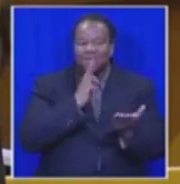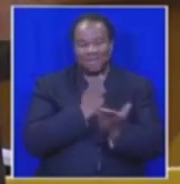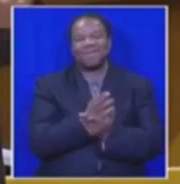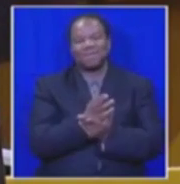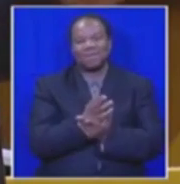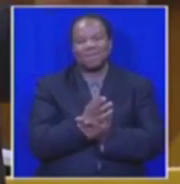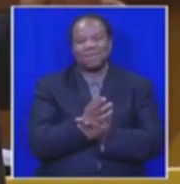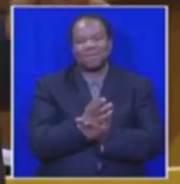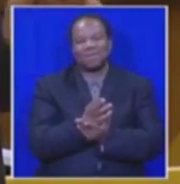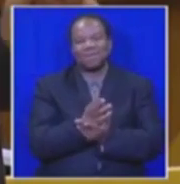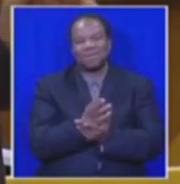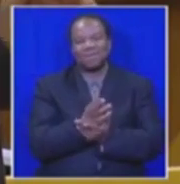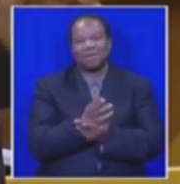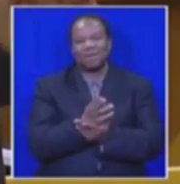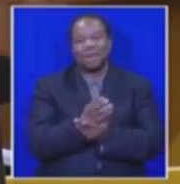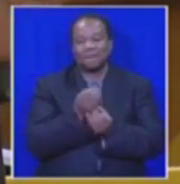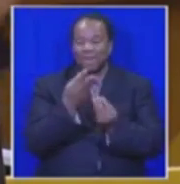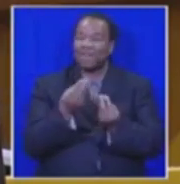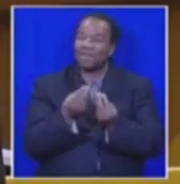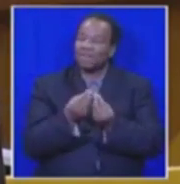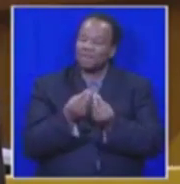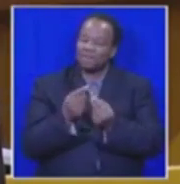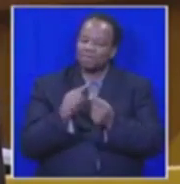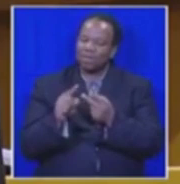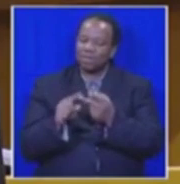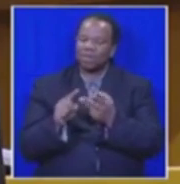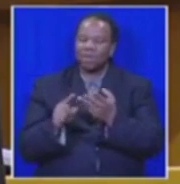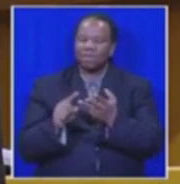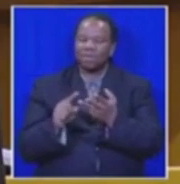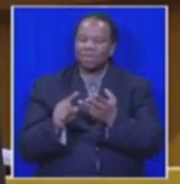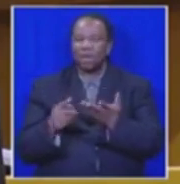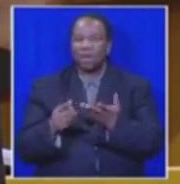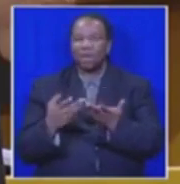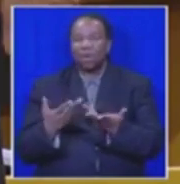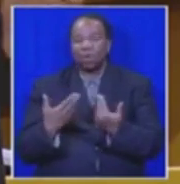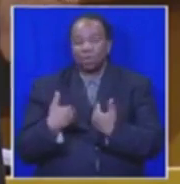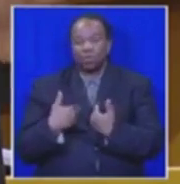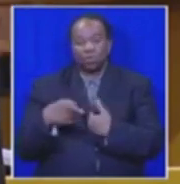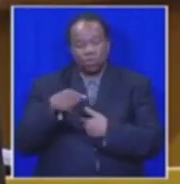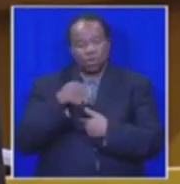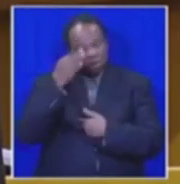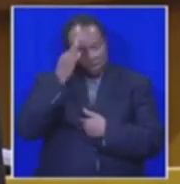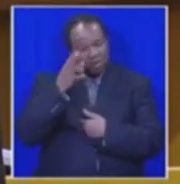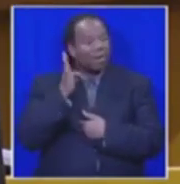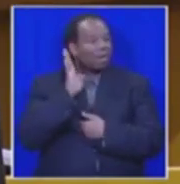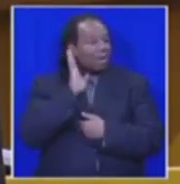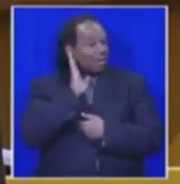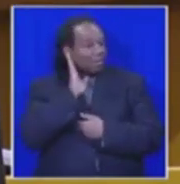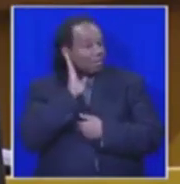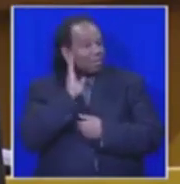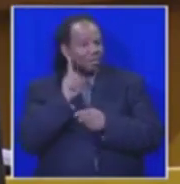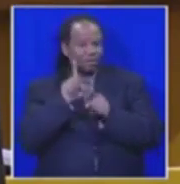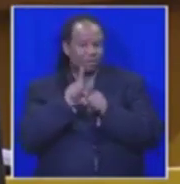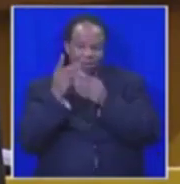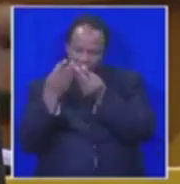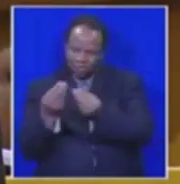And I can count a number of things that indicate we listen, we respond. The problem that also